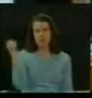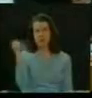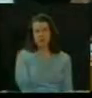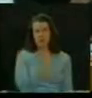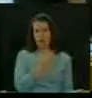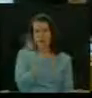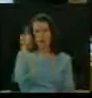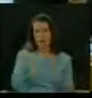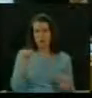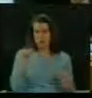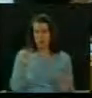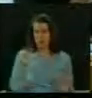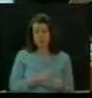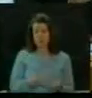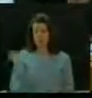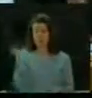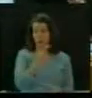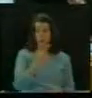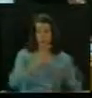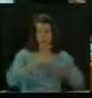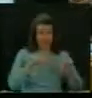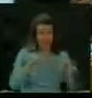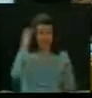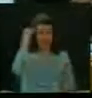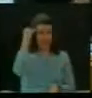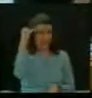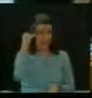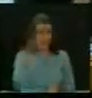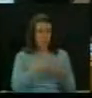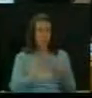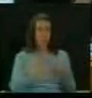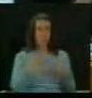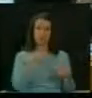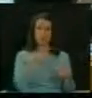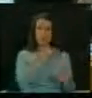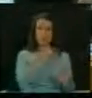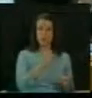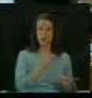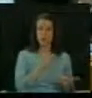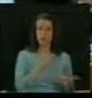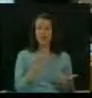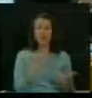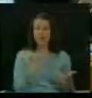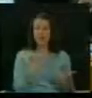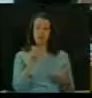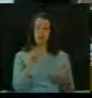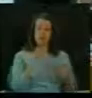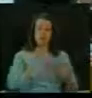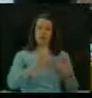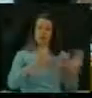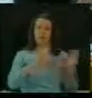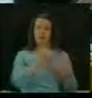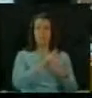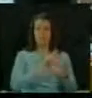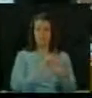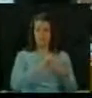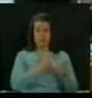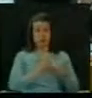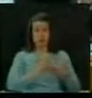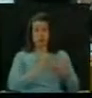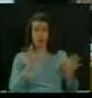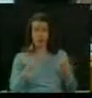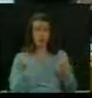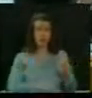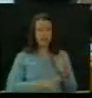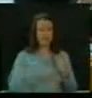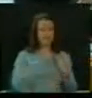people up here, but all 19 of us might have a different idea of what reasonable is. But by clarifying the policy, it makes it clear what is a